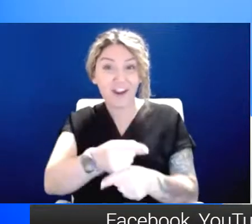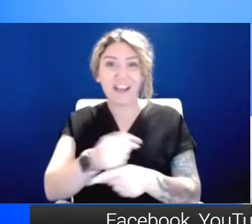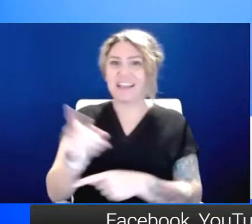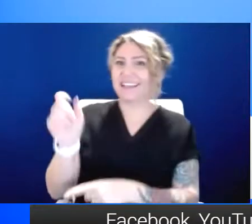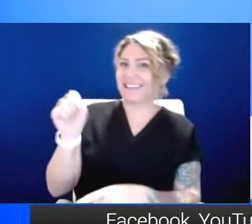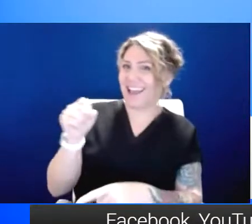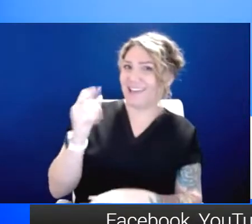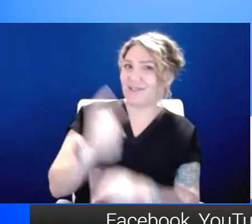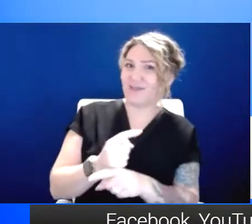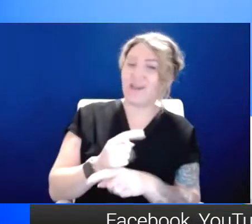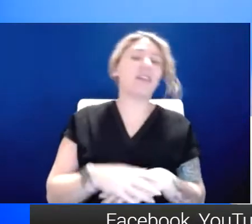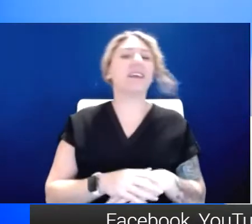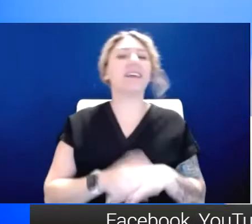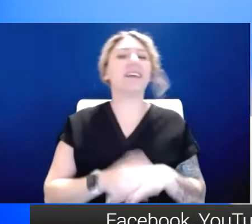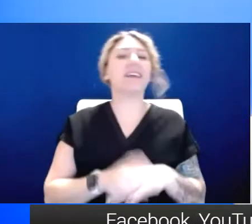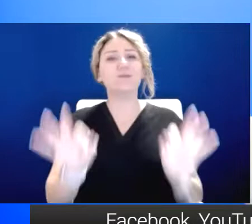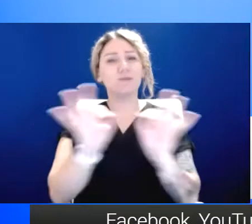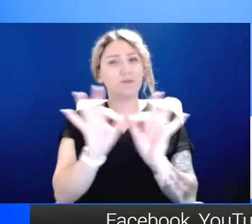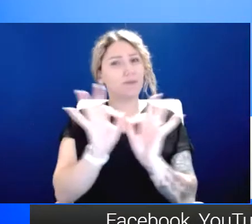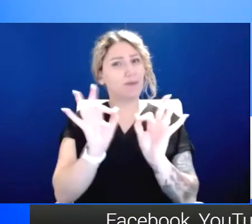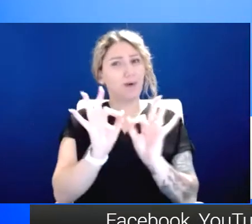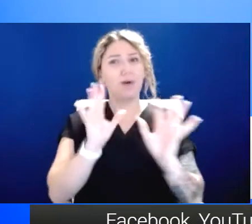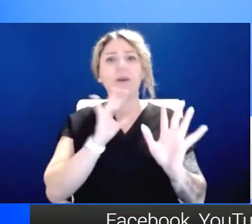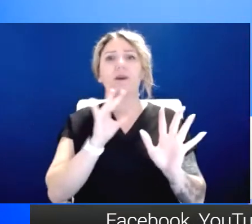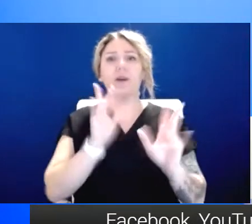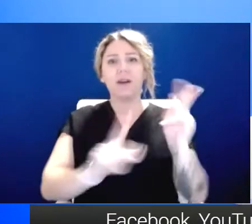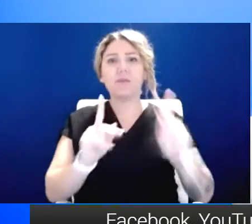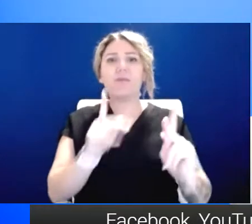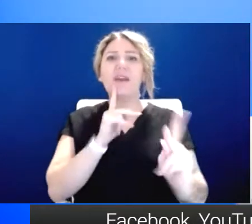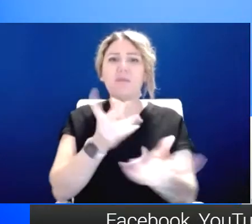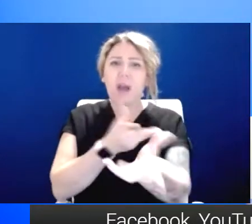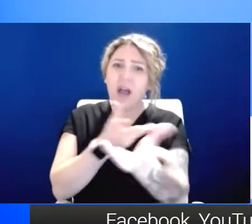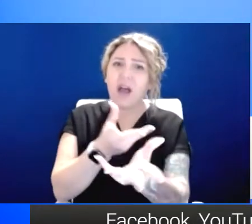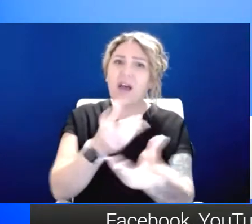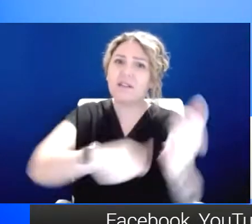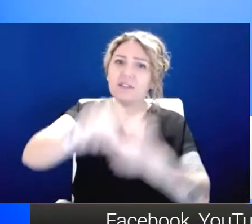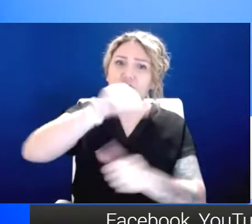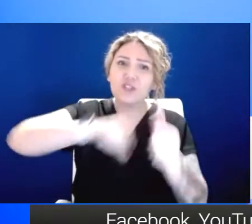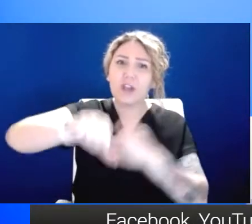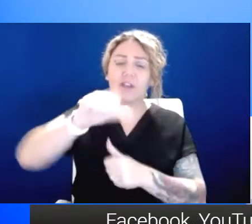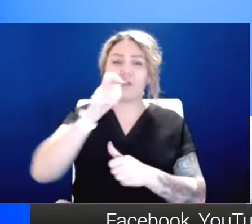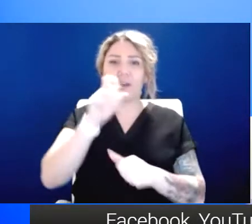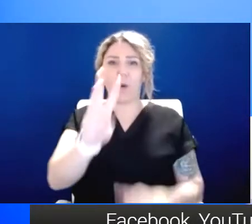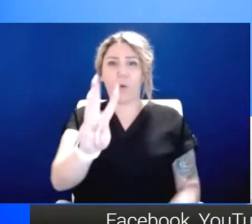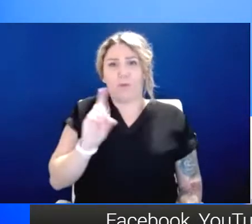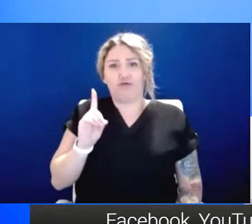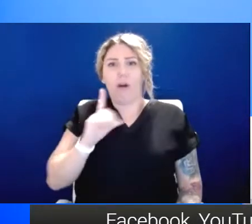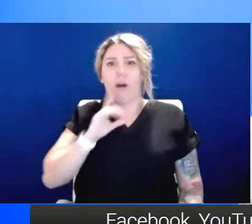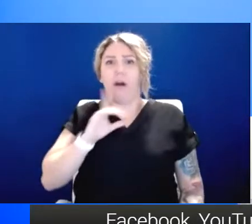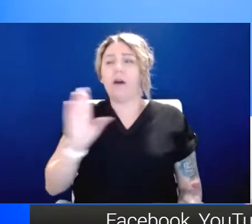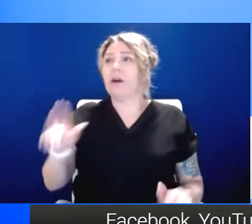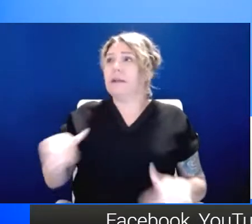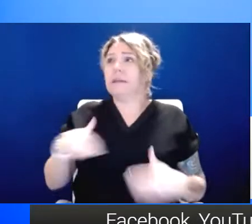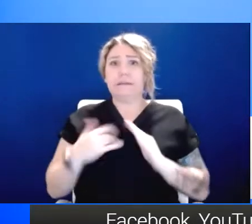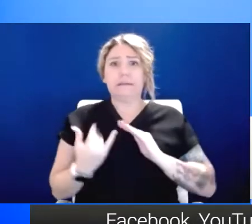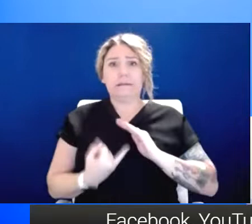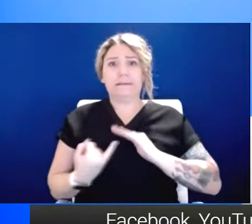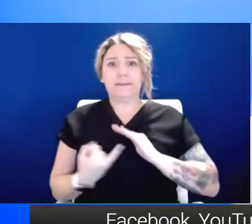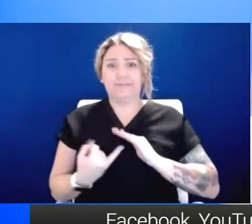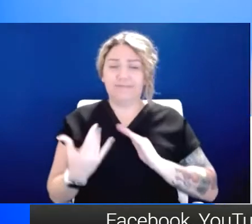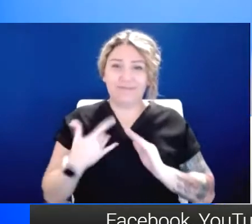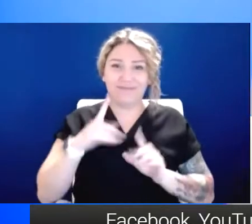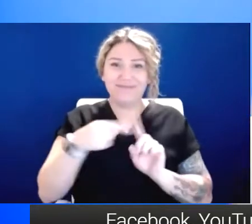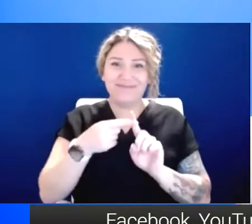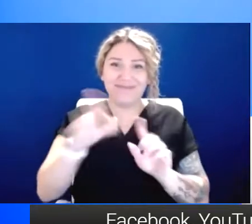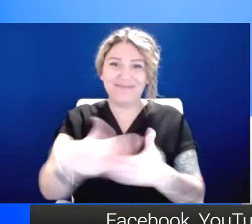it is extremely important that people talk to one another. They don't withdraw from it. And the thing is that when they go there,